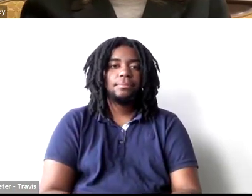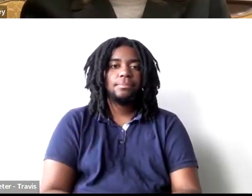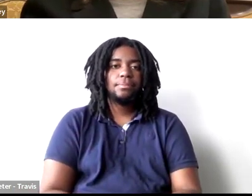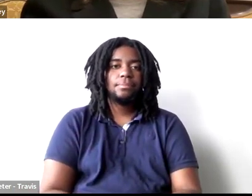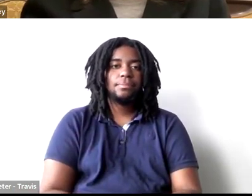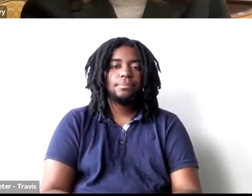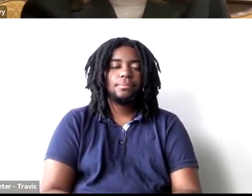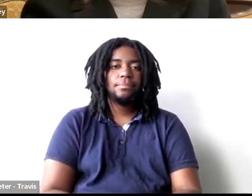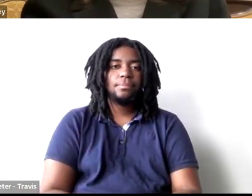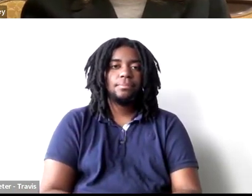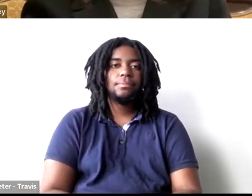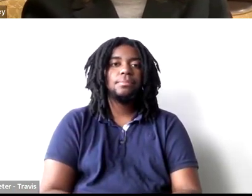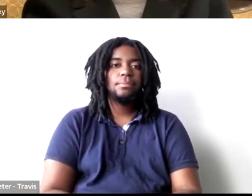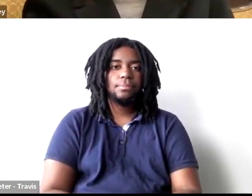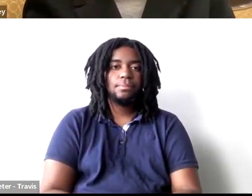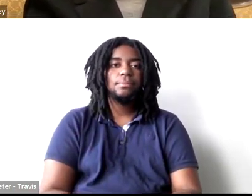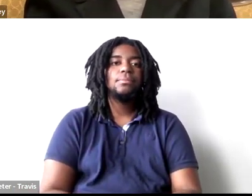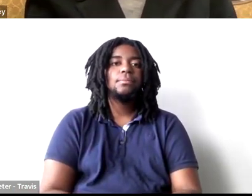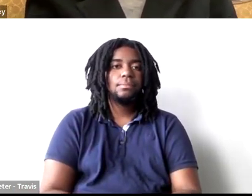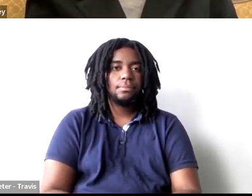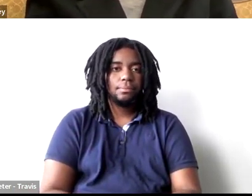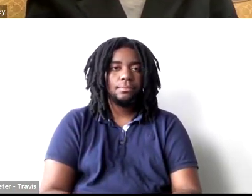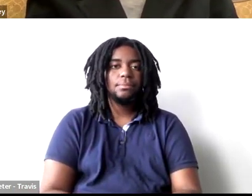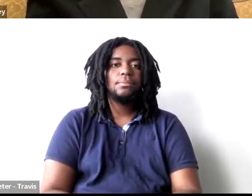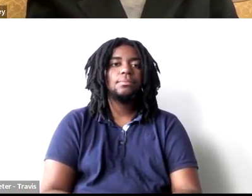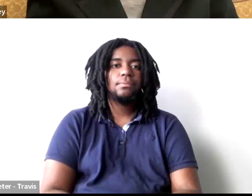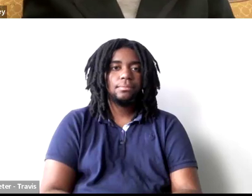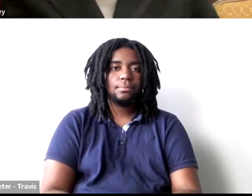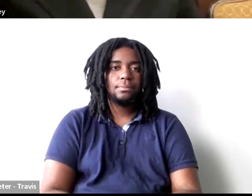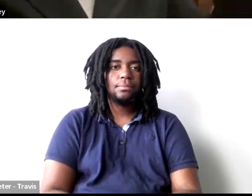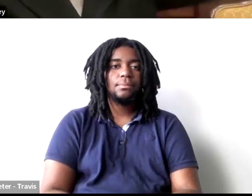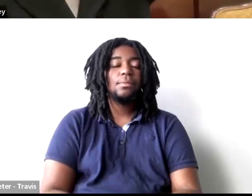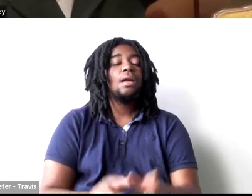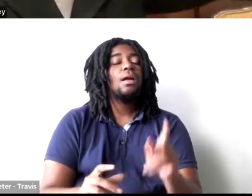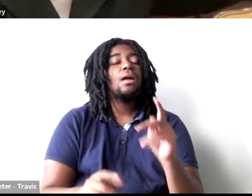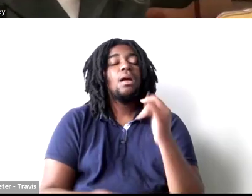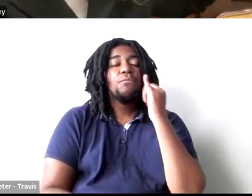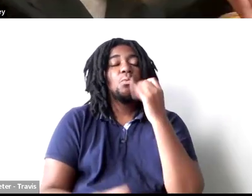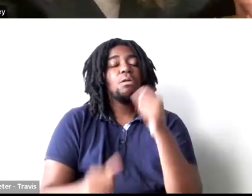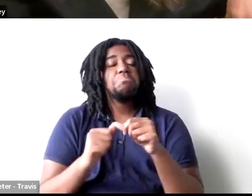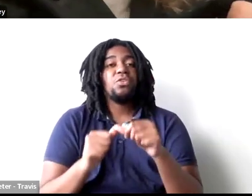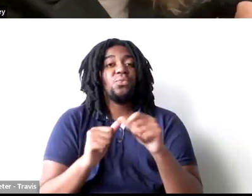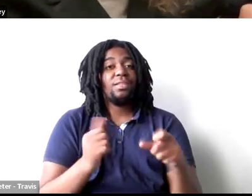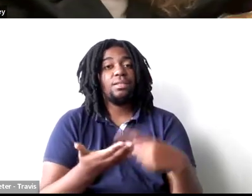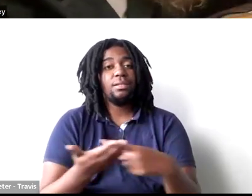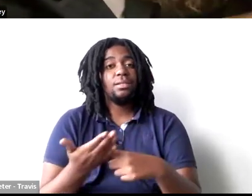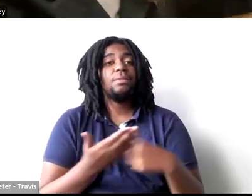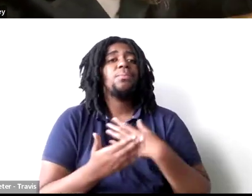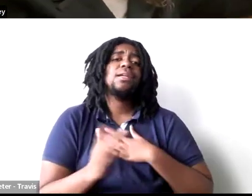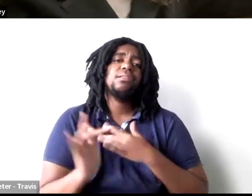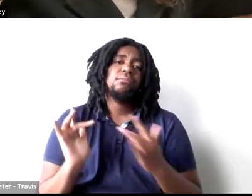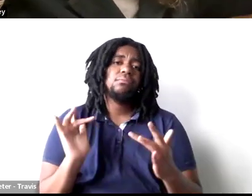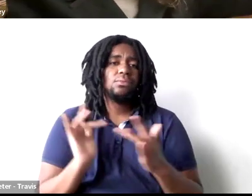I will also invite everyone who's interested in continuing this conversation to reach out to us